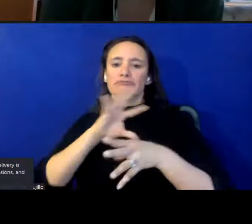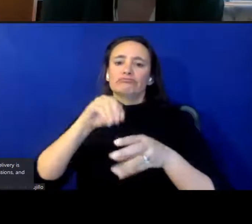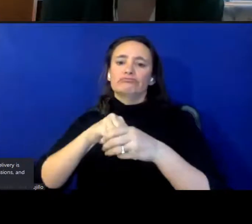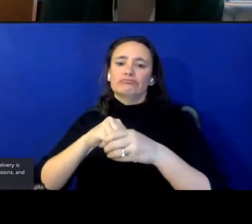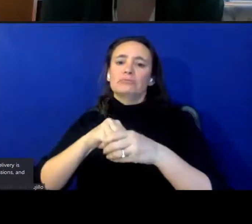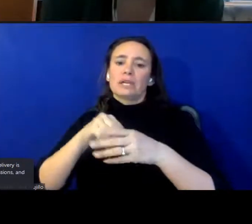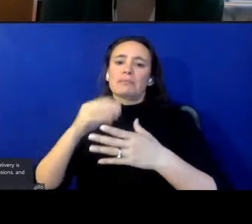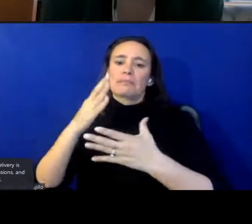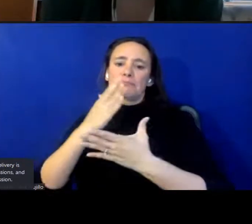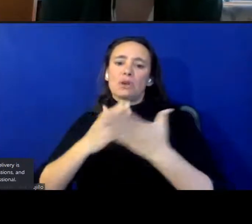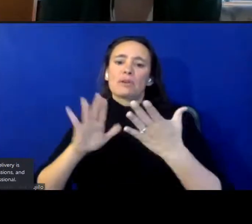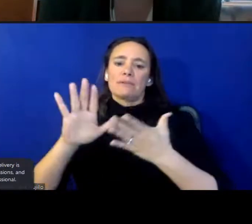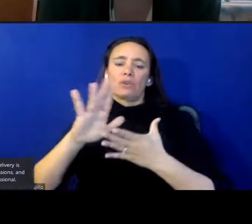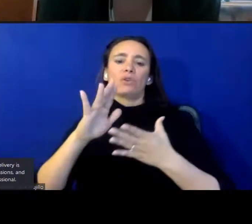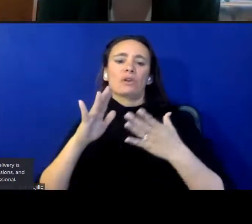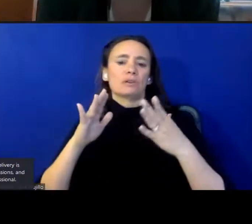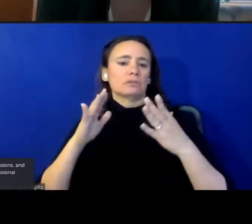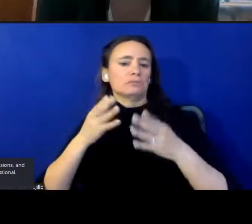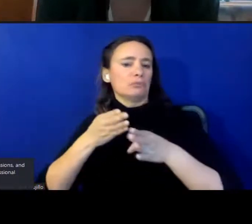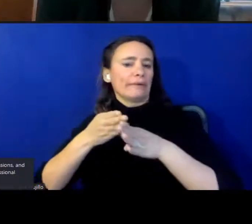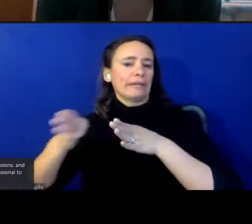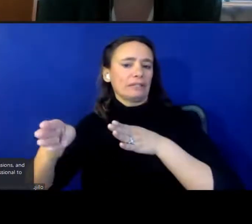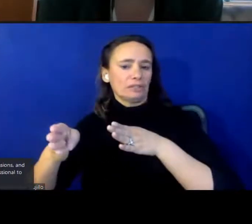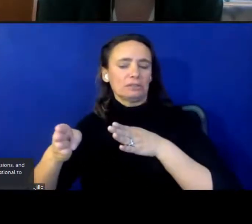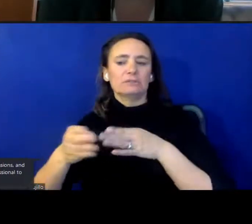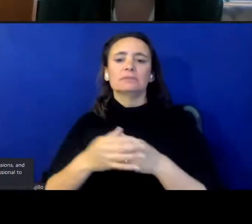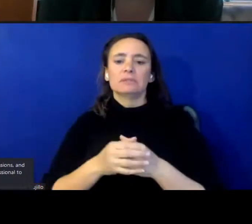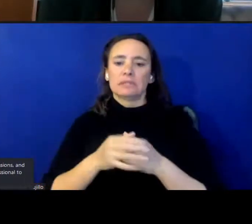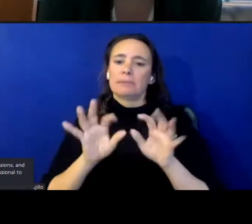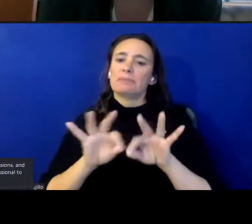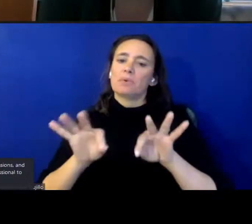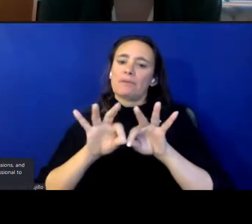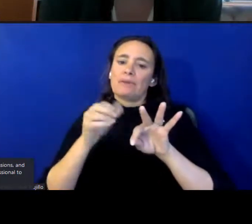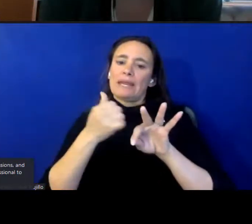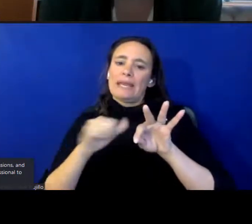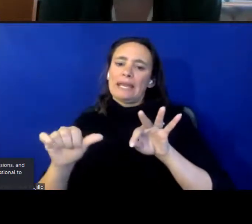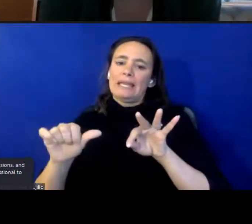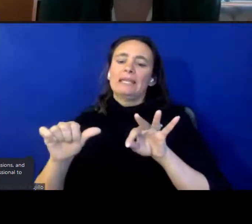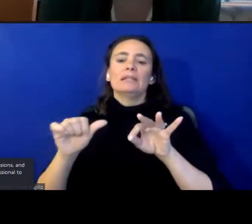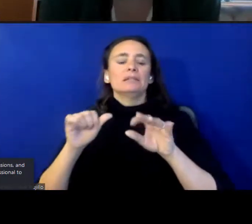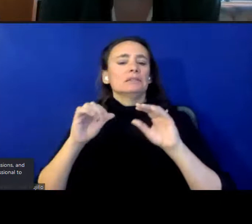thing for any professional to be exposed to.